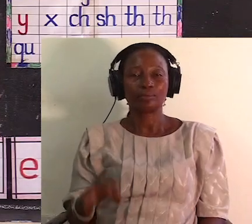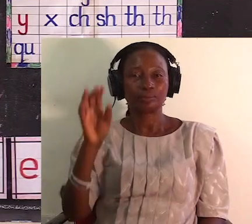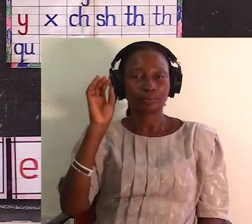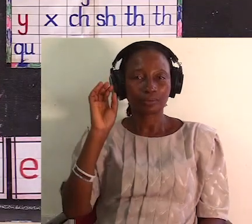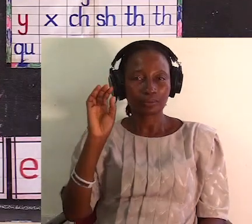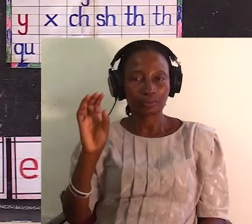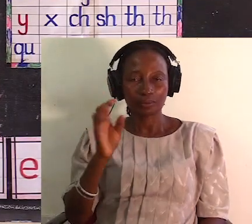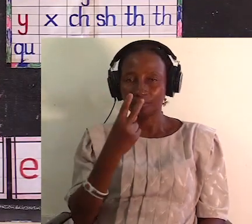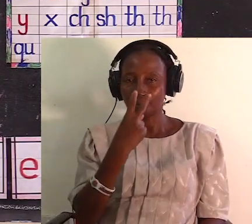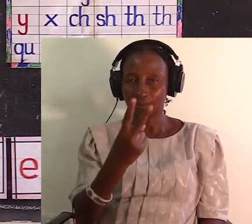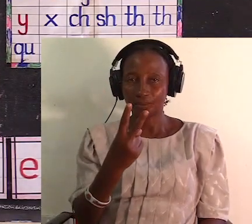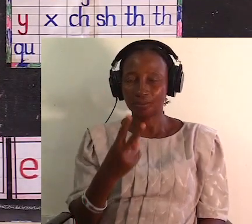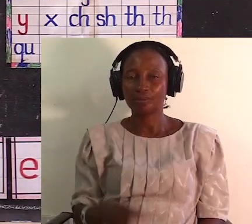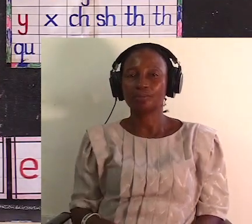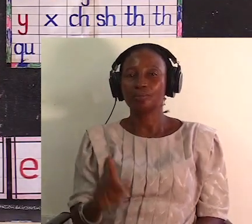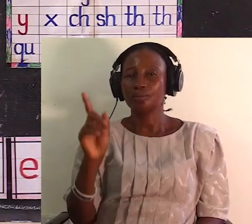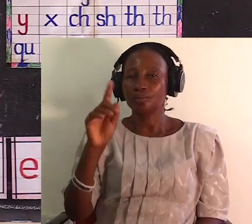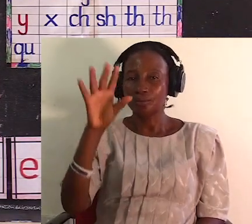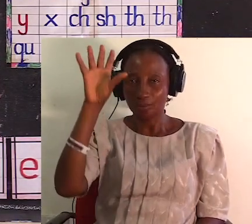Are you listening to the instruction?